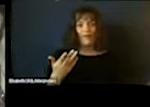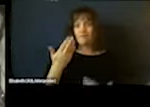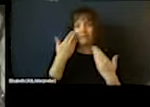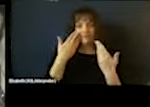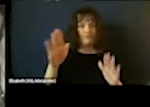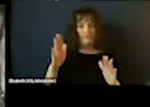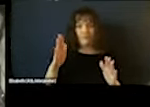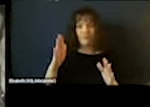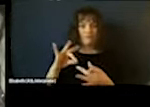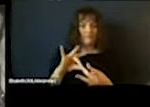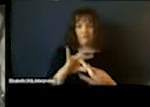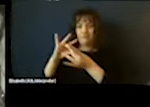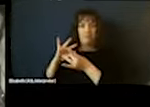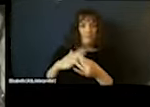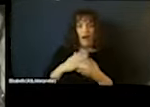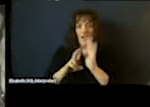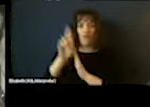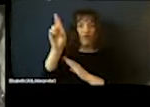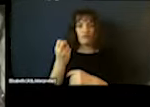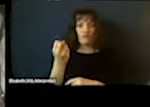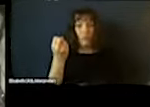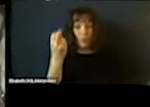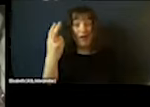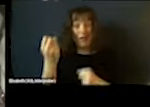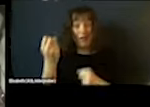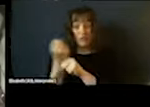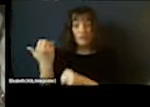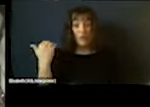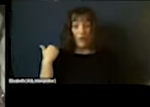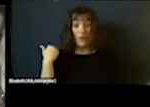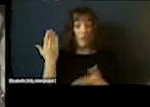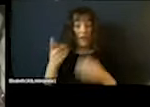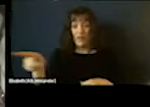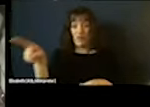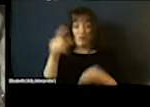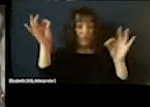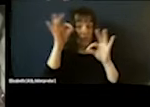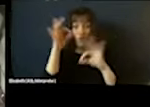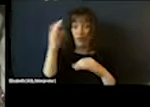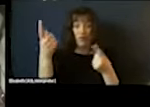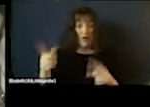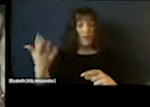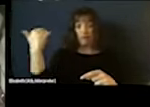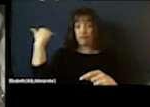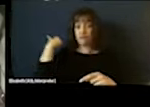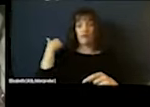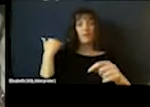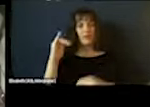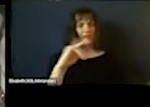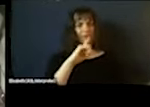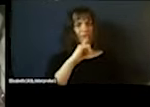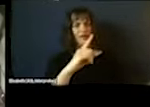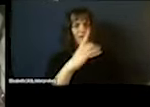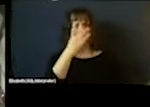ago. But yeah, that was most interesting part of mine. And of course, if you see the launch pad on the bottom line,